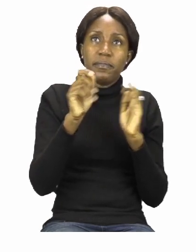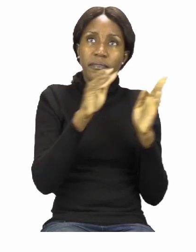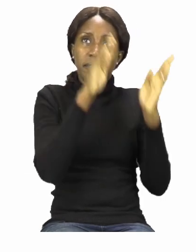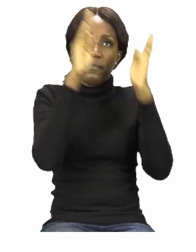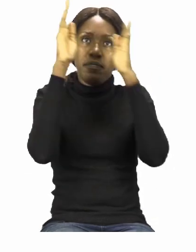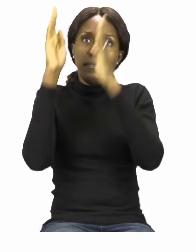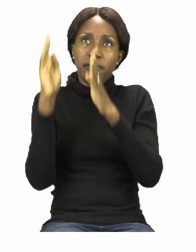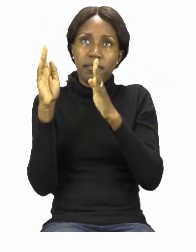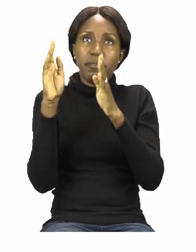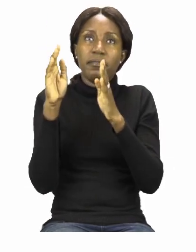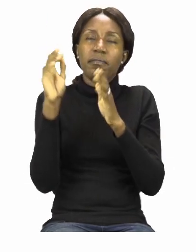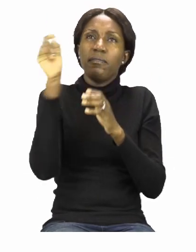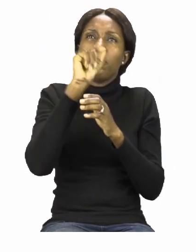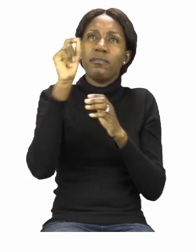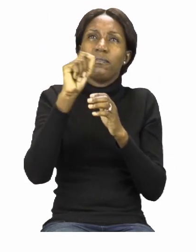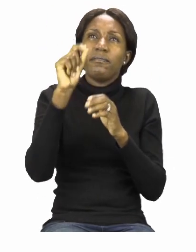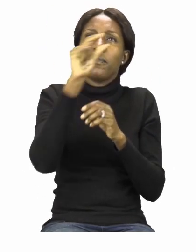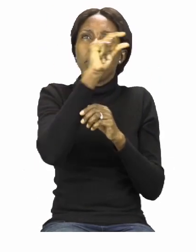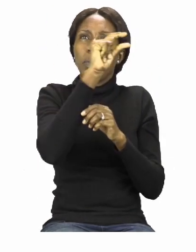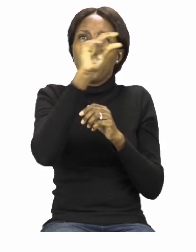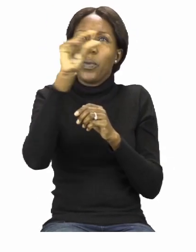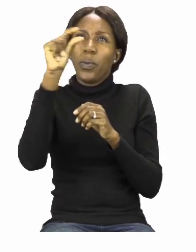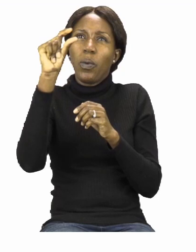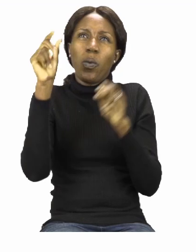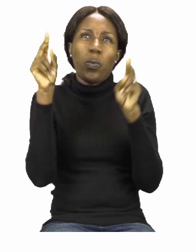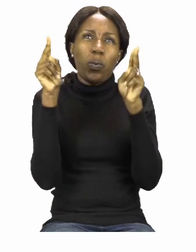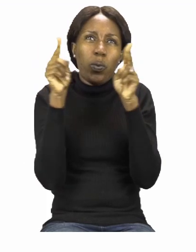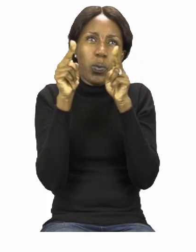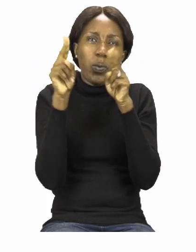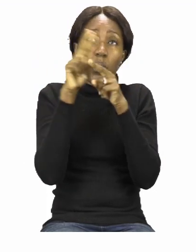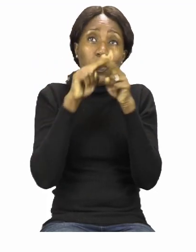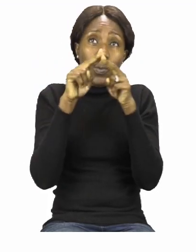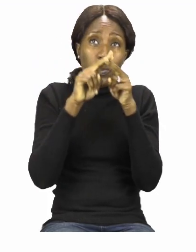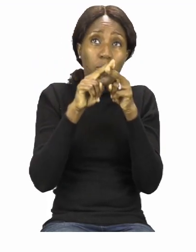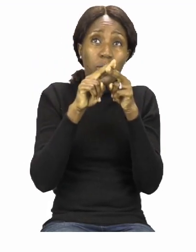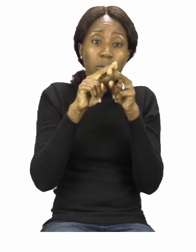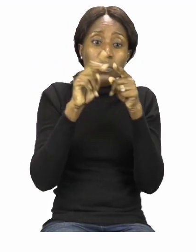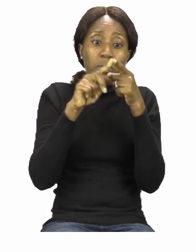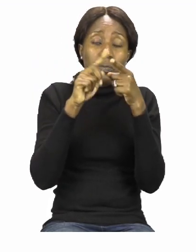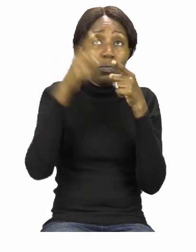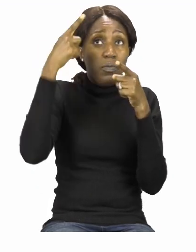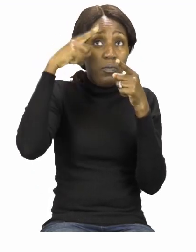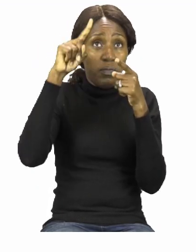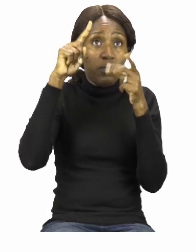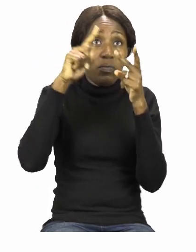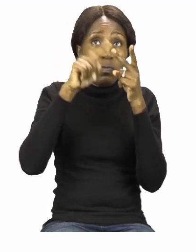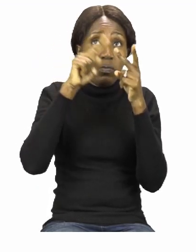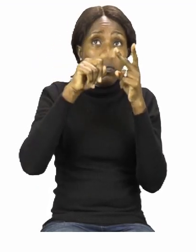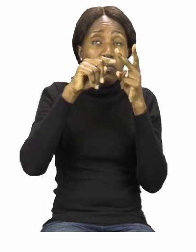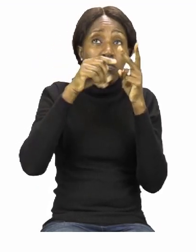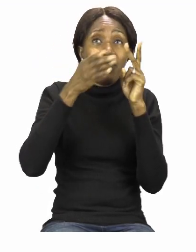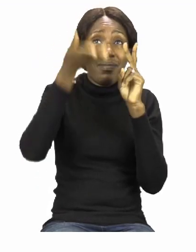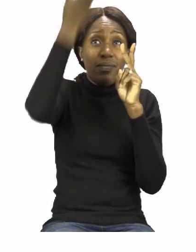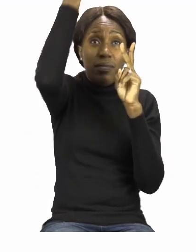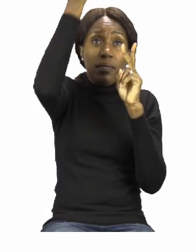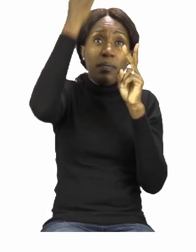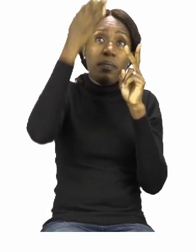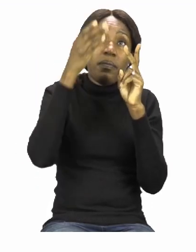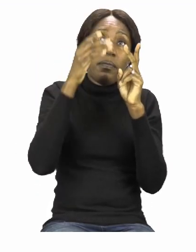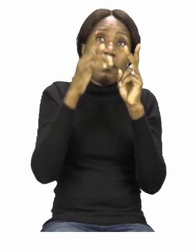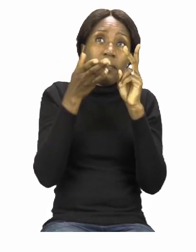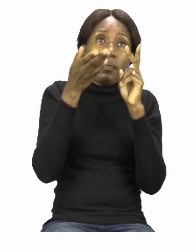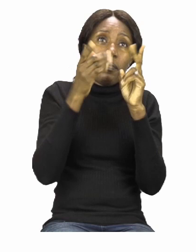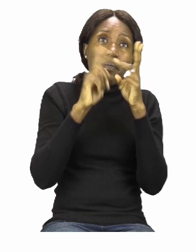you're going to write a short sentence using the sight words. When you're done with your